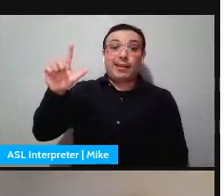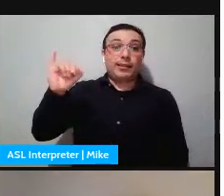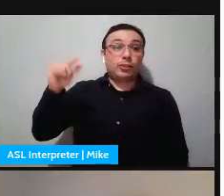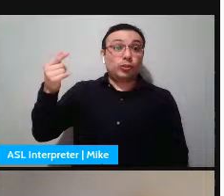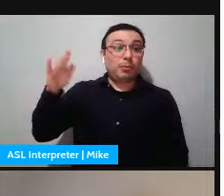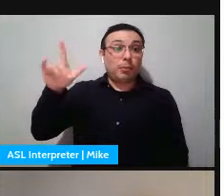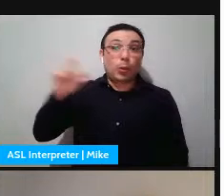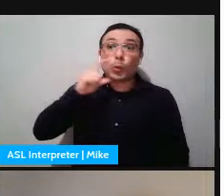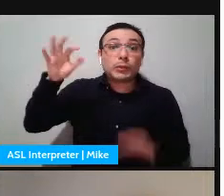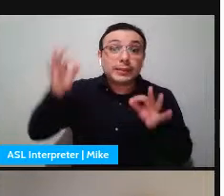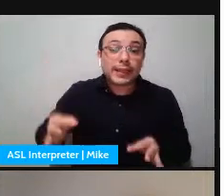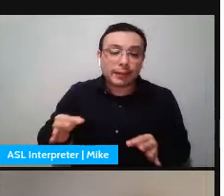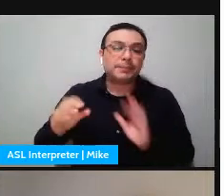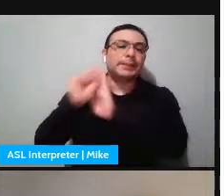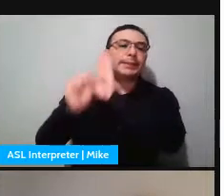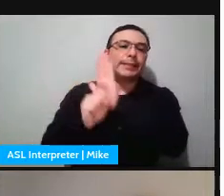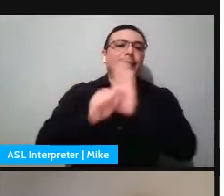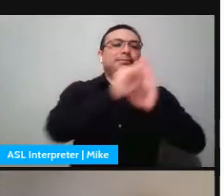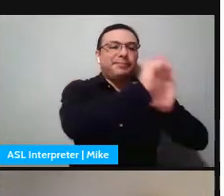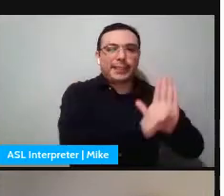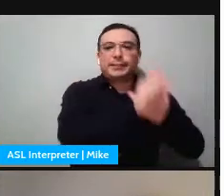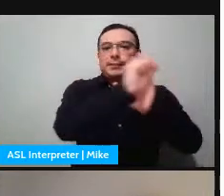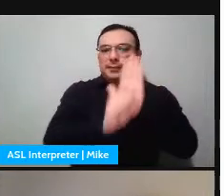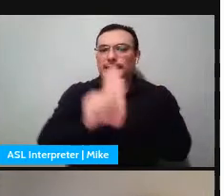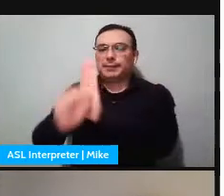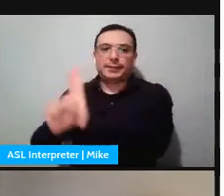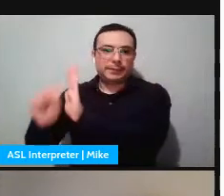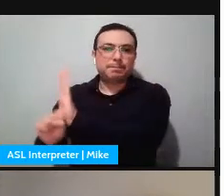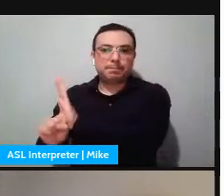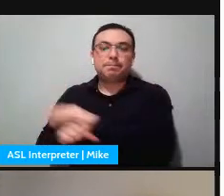frequently. And the vaccine should be free to you.